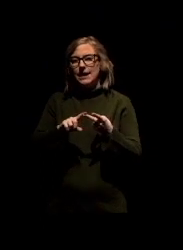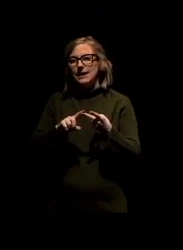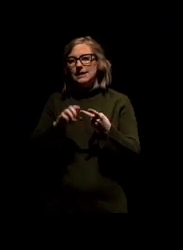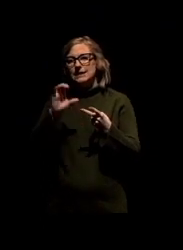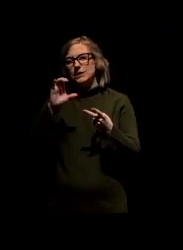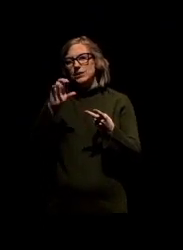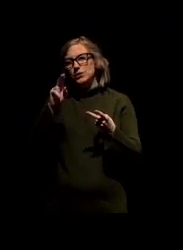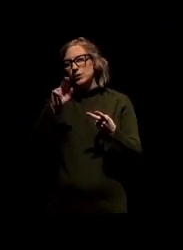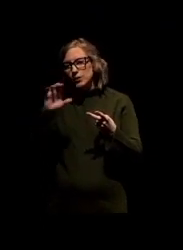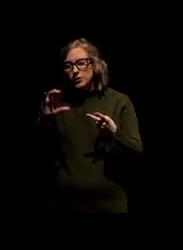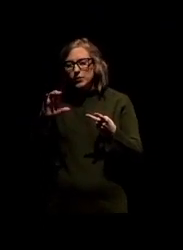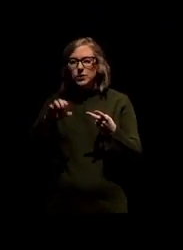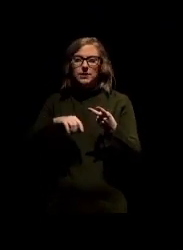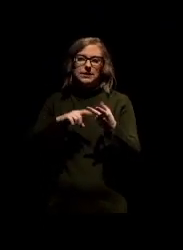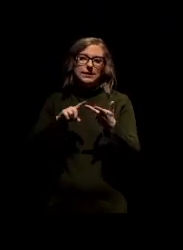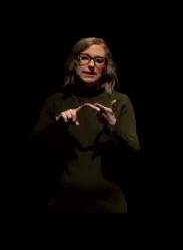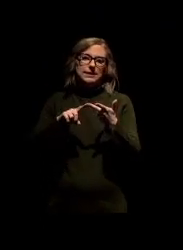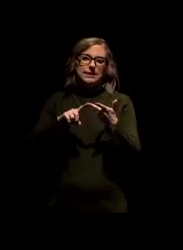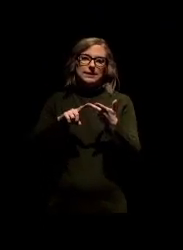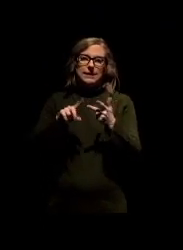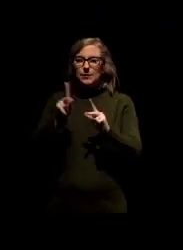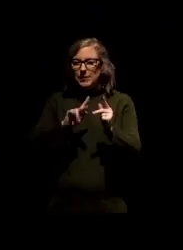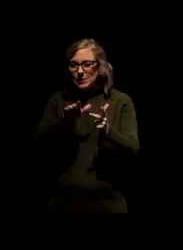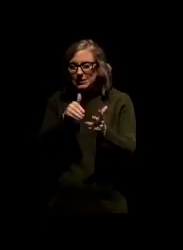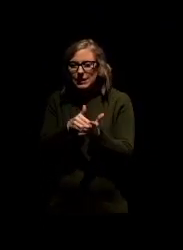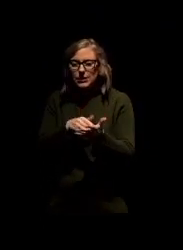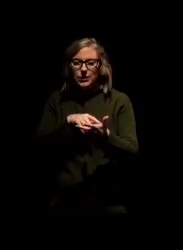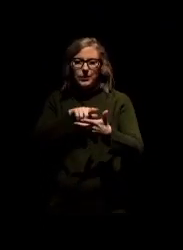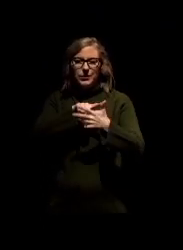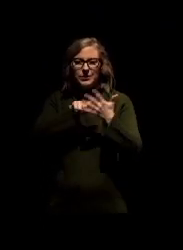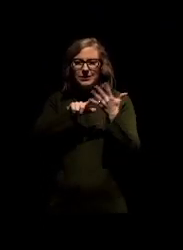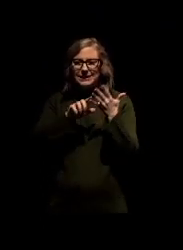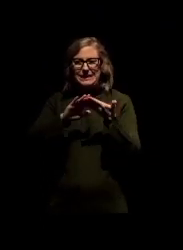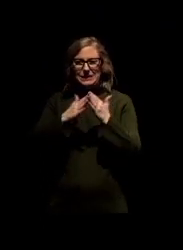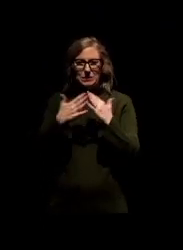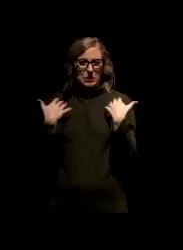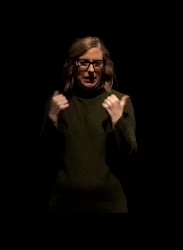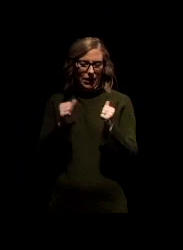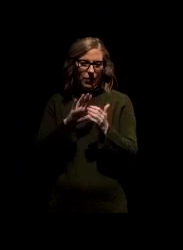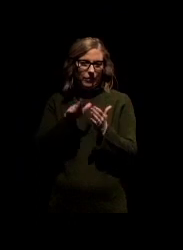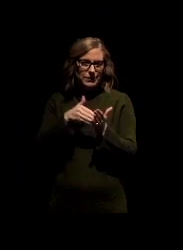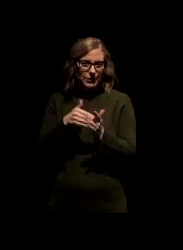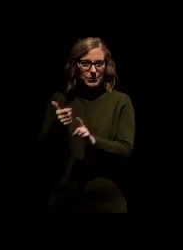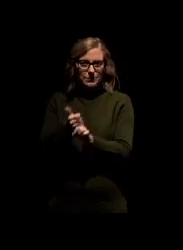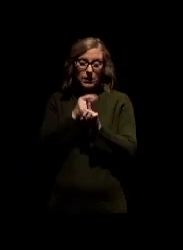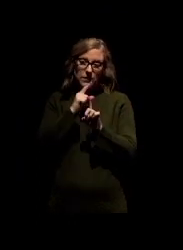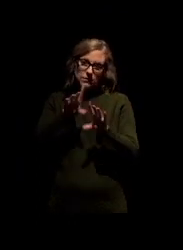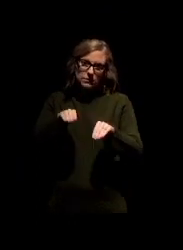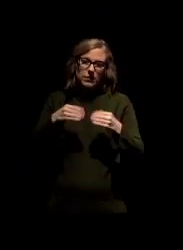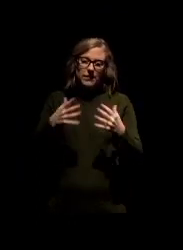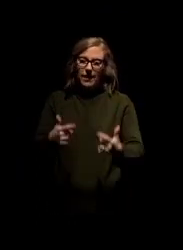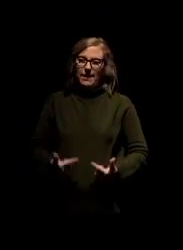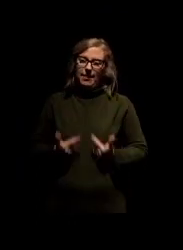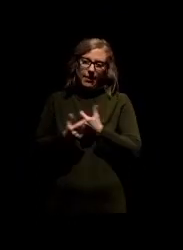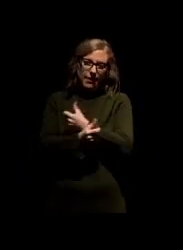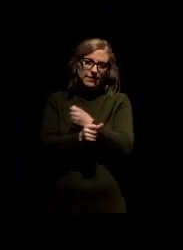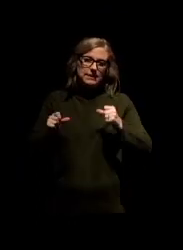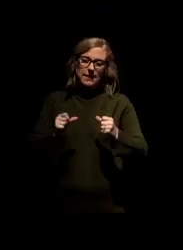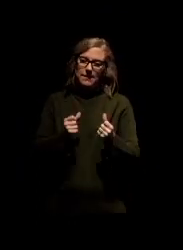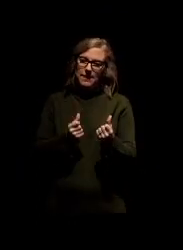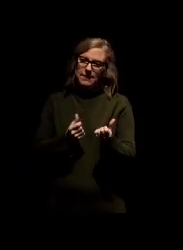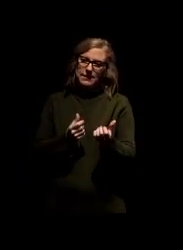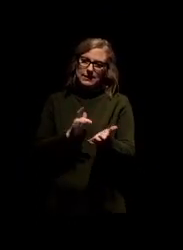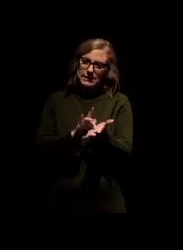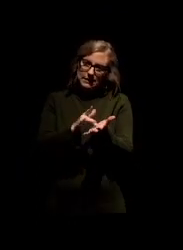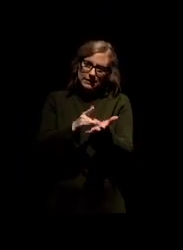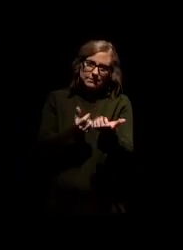Center, for People's Center, and all these other community health centers that provide really life-saving interventions for the